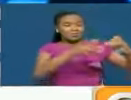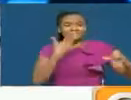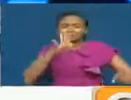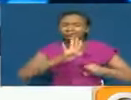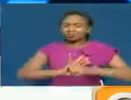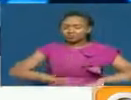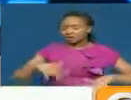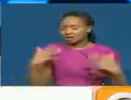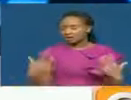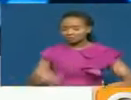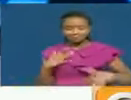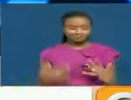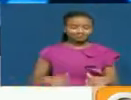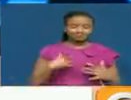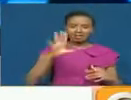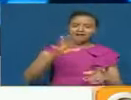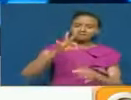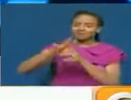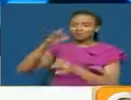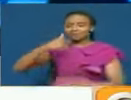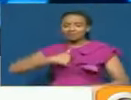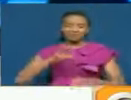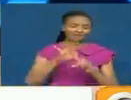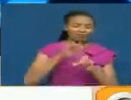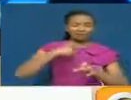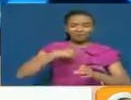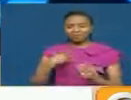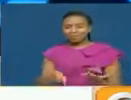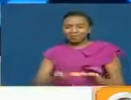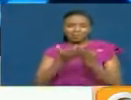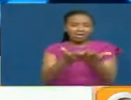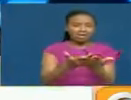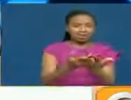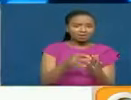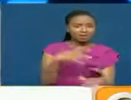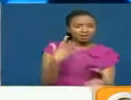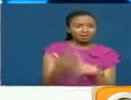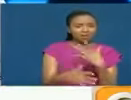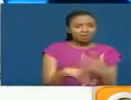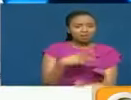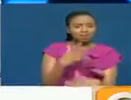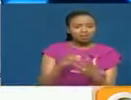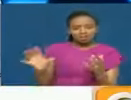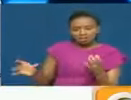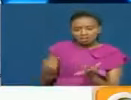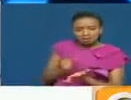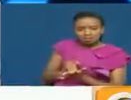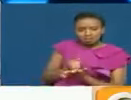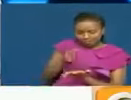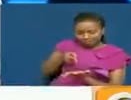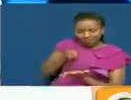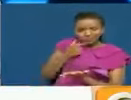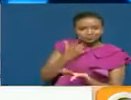manifestos colored with high-sounding pledges on fighting corruption, but they end up nominating tainted people to run for